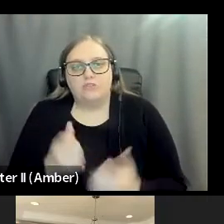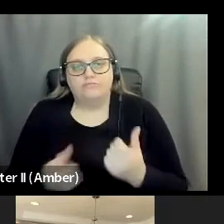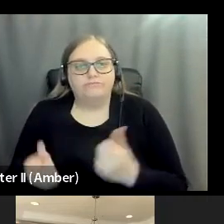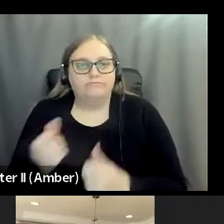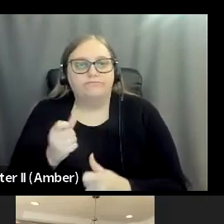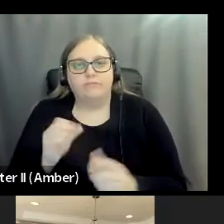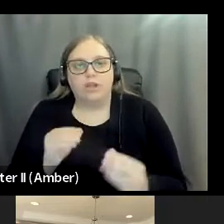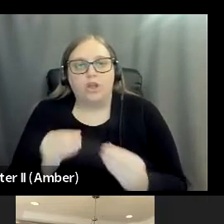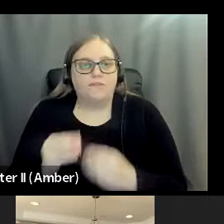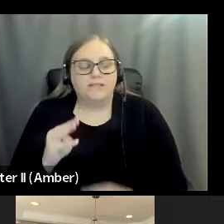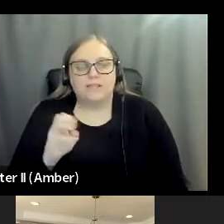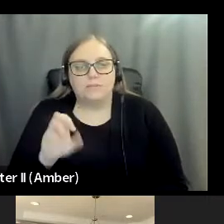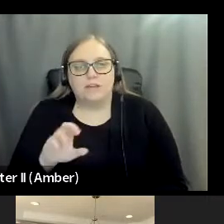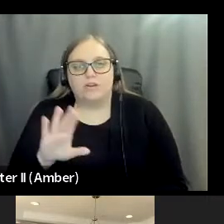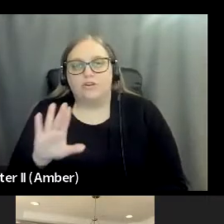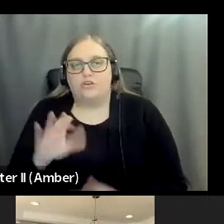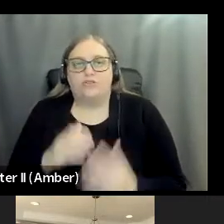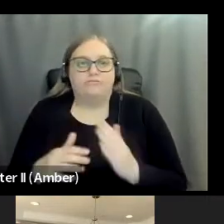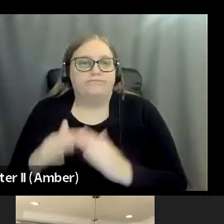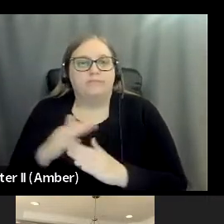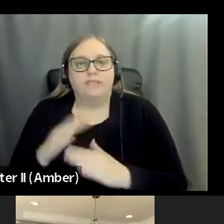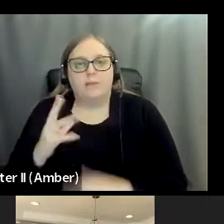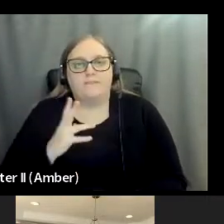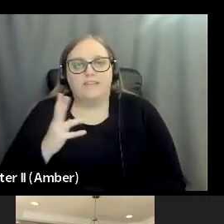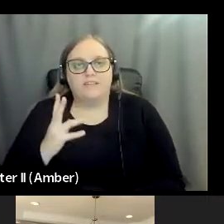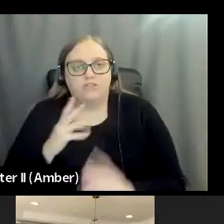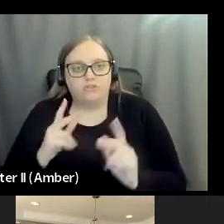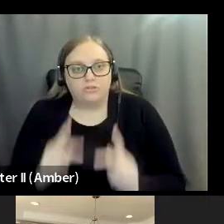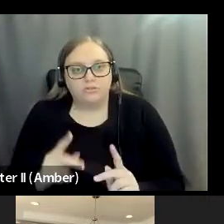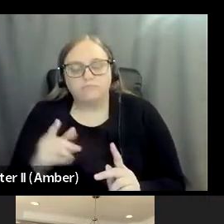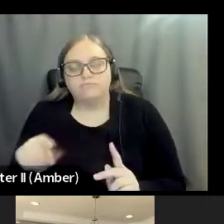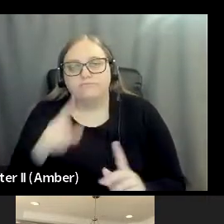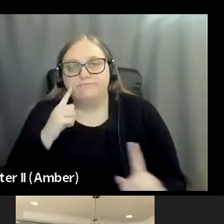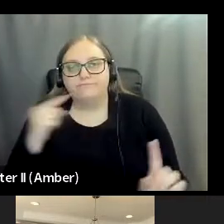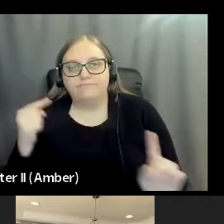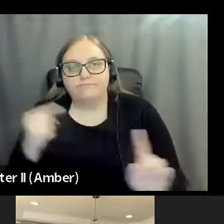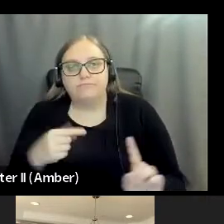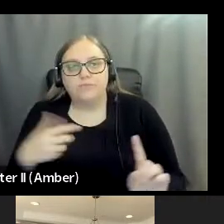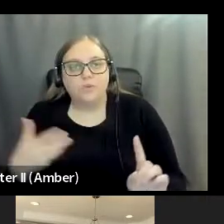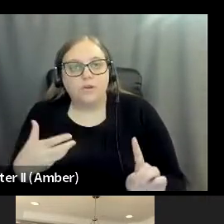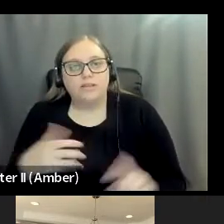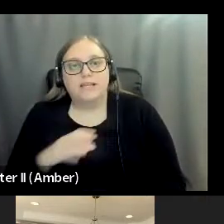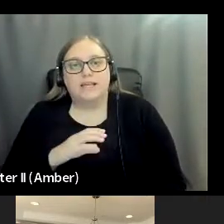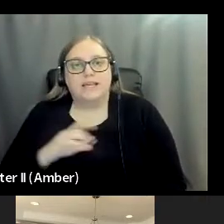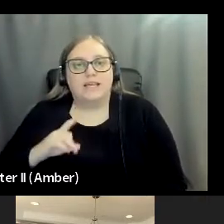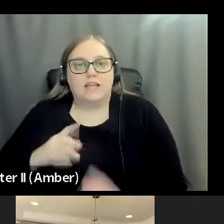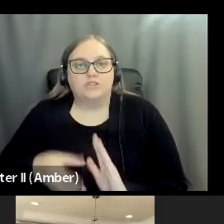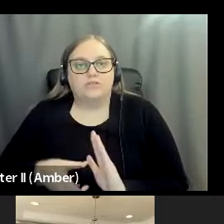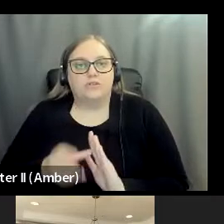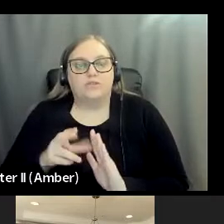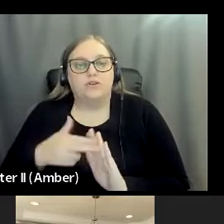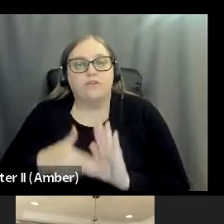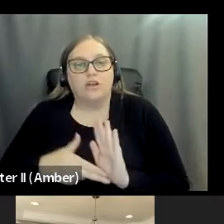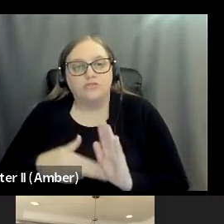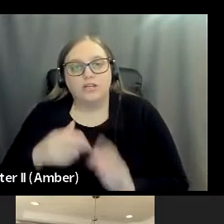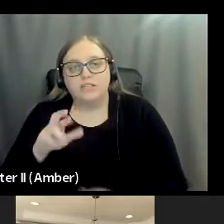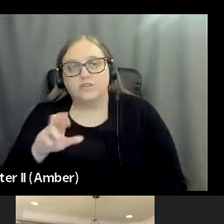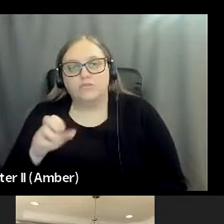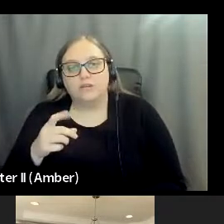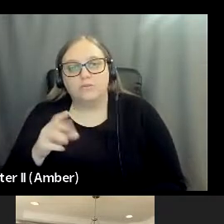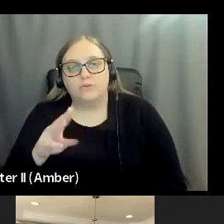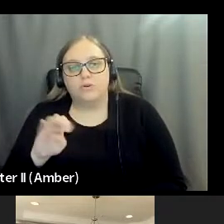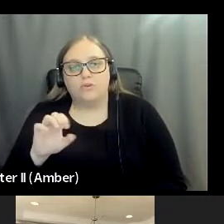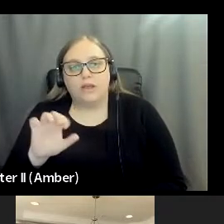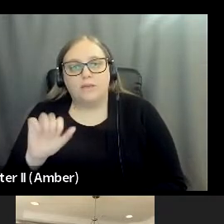of the mayor or her top officials have intended is that council review of contracts and reprogramming, both of which